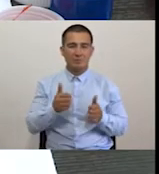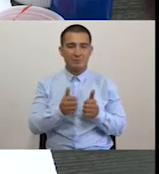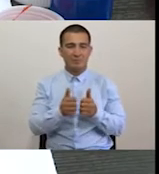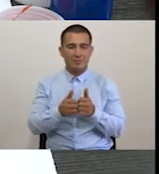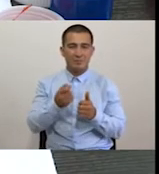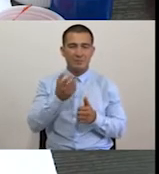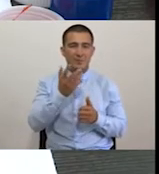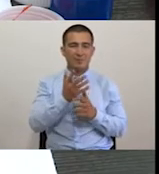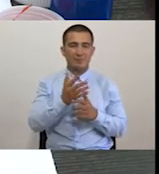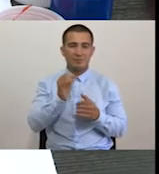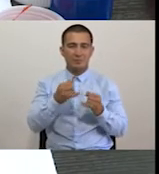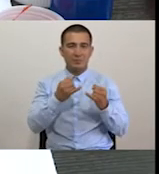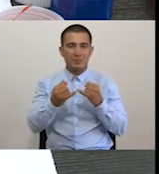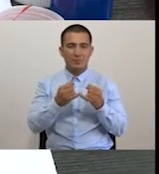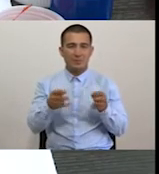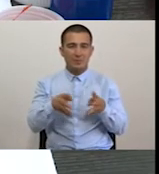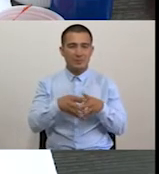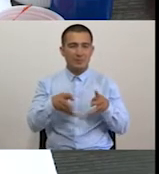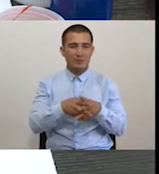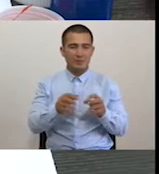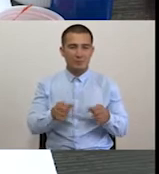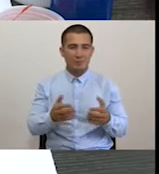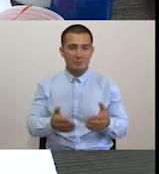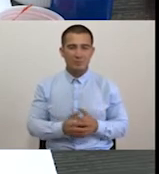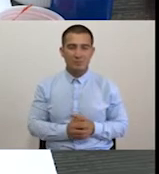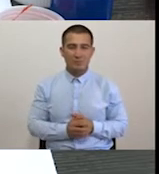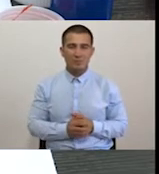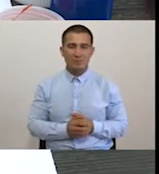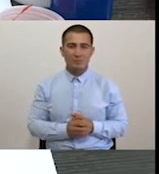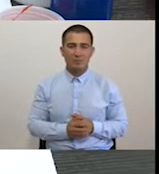Oraga biroz sarg'ishroq ranglar kiritib qo'yamiz.